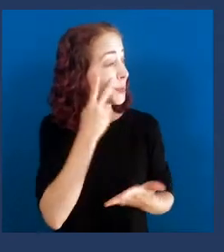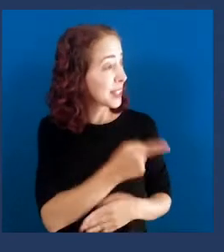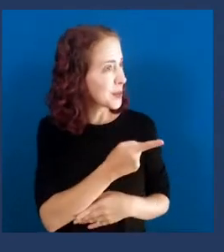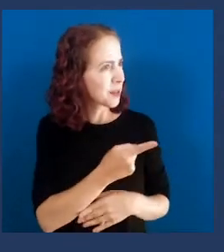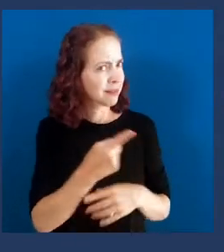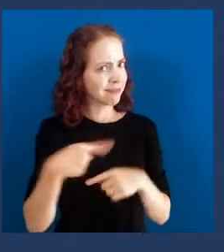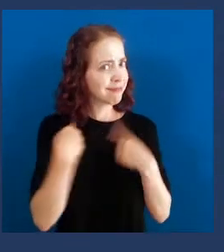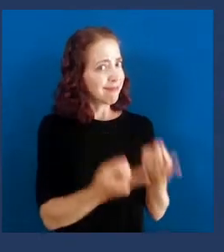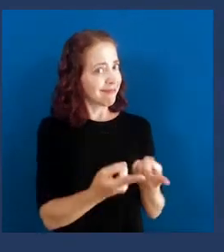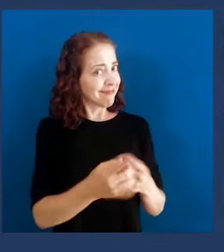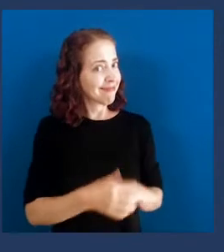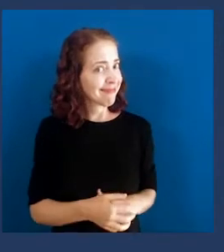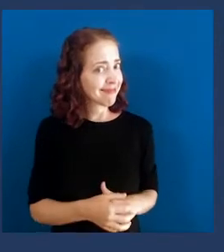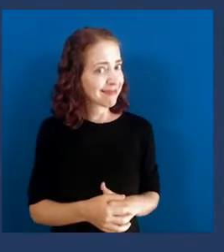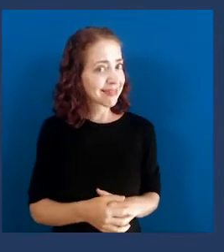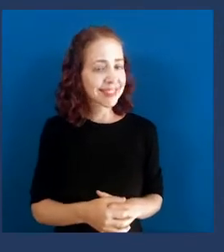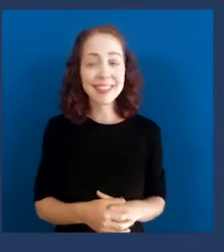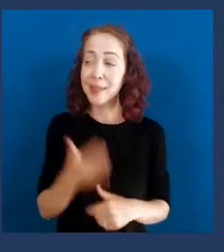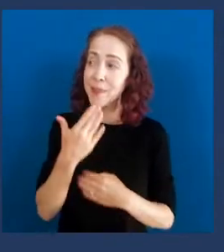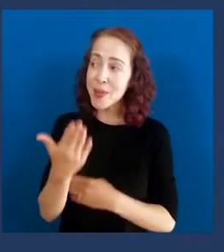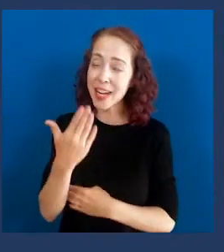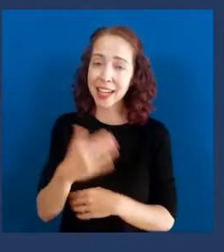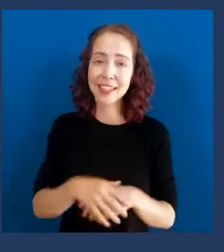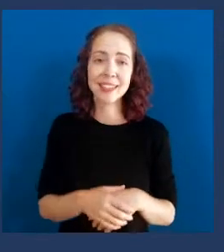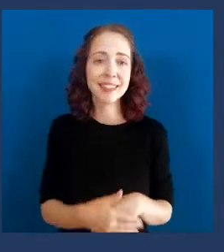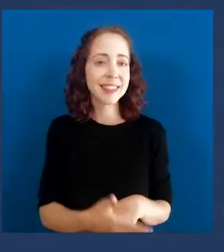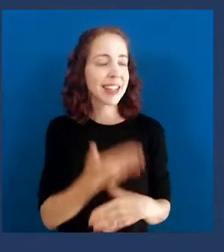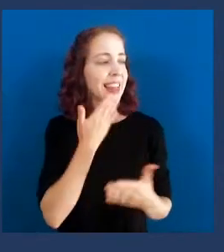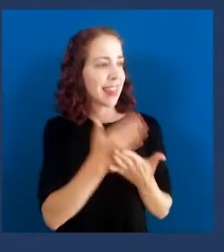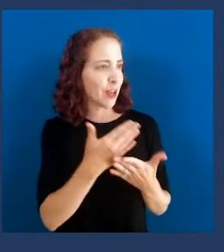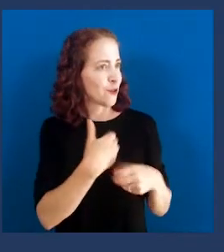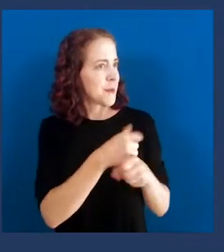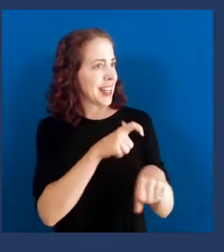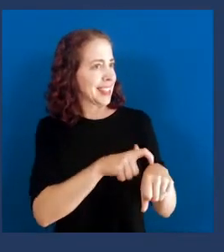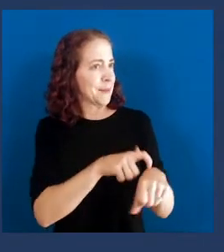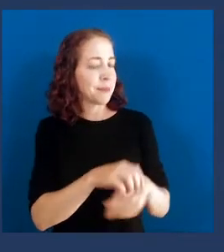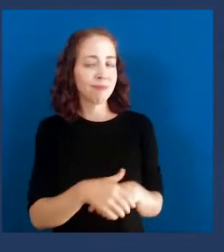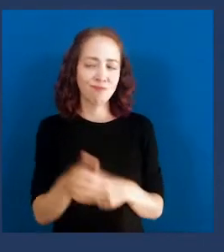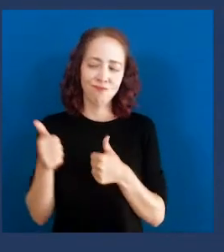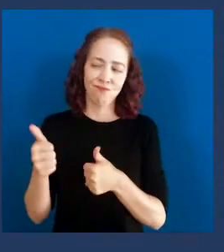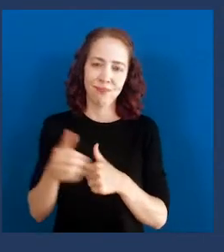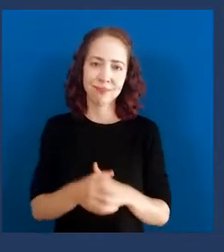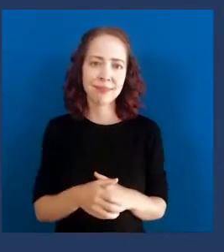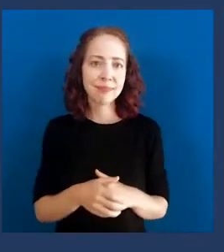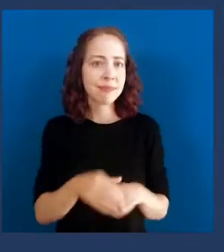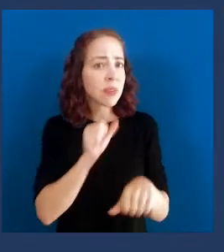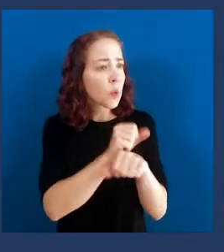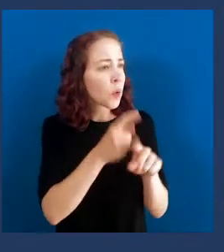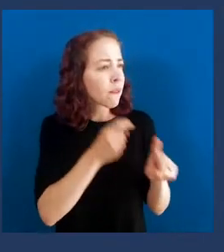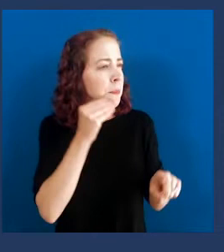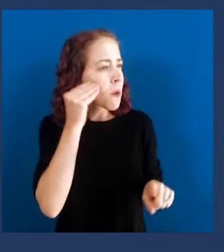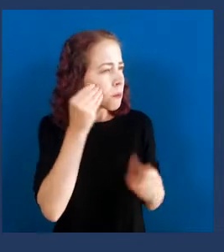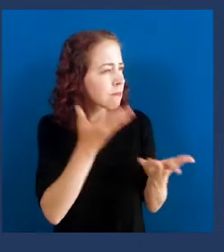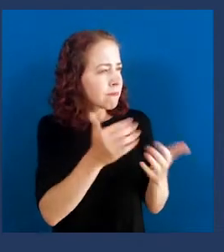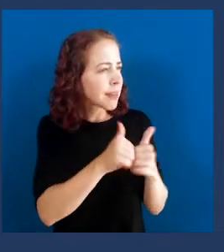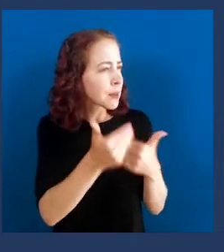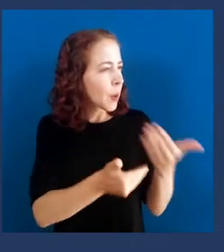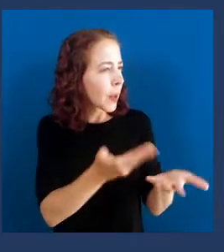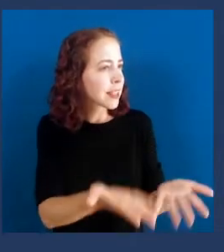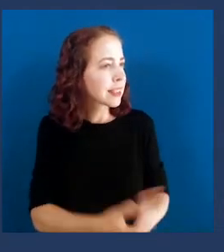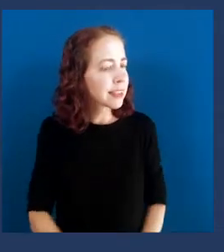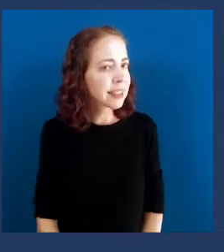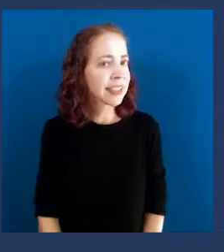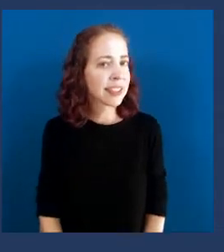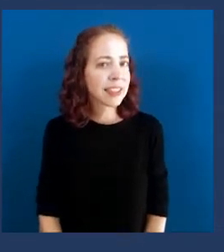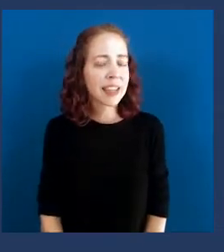Good morning. It's good to see you. It's been a while. Good morning. Thanks for making the time. You're very welcome. How's working from home going for you guys? How's